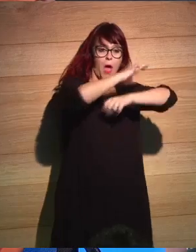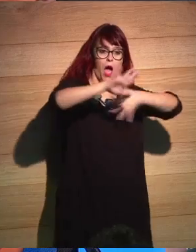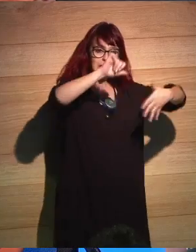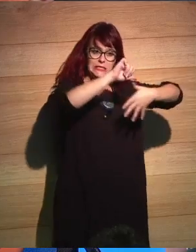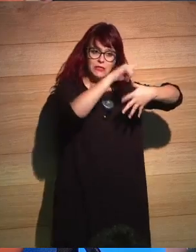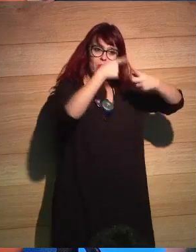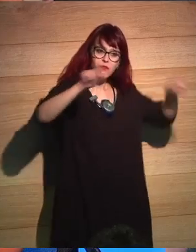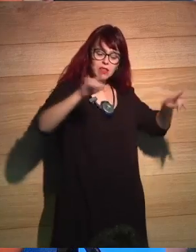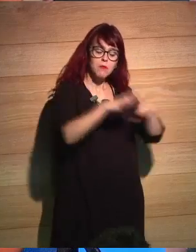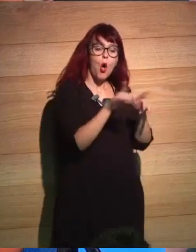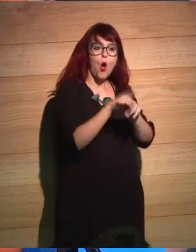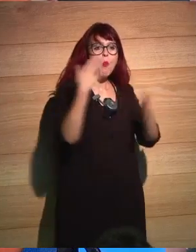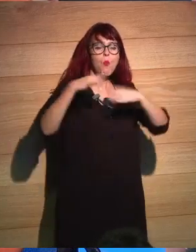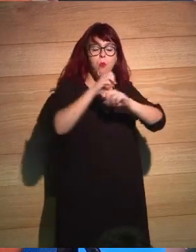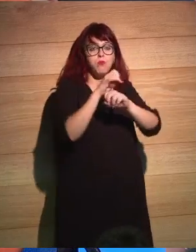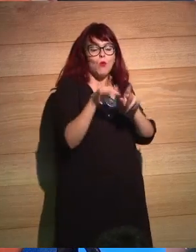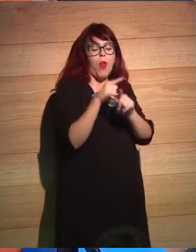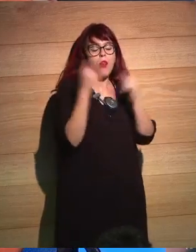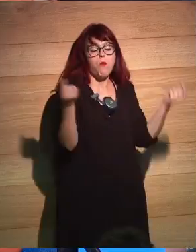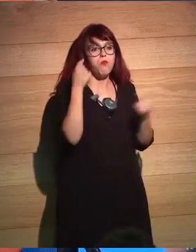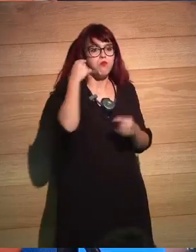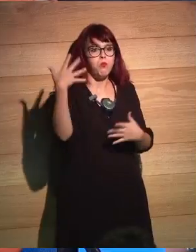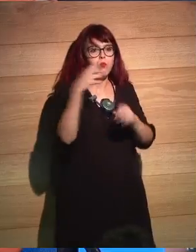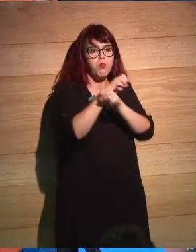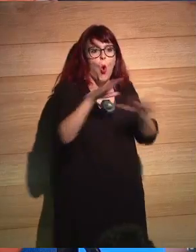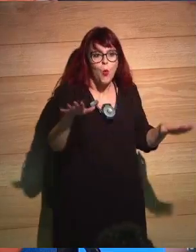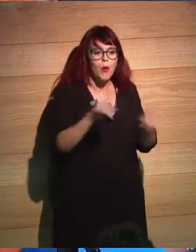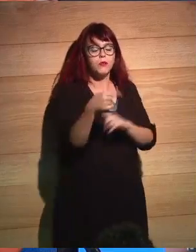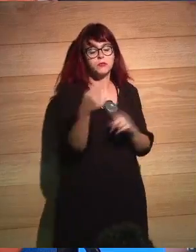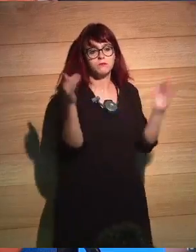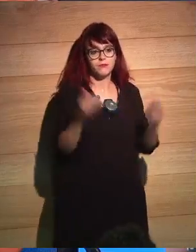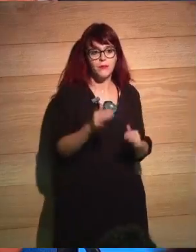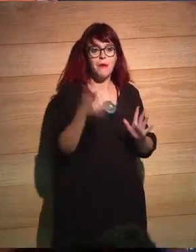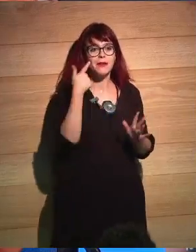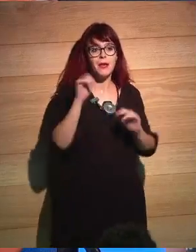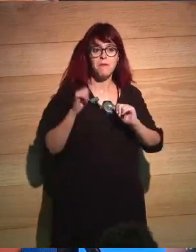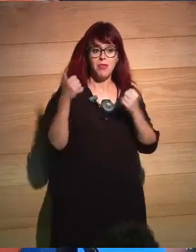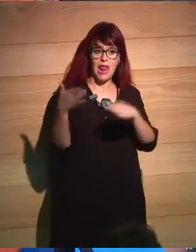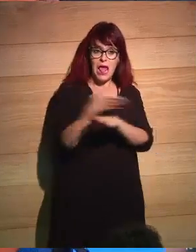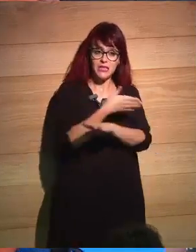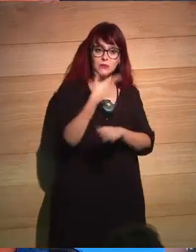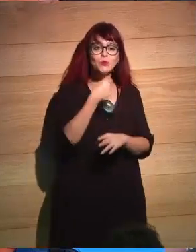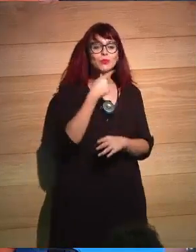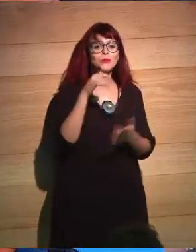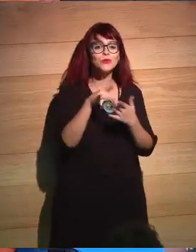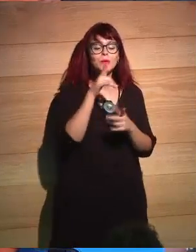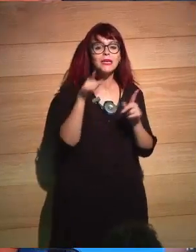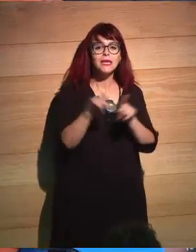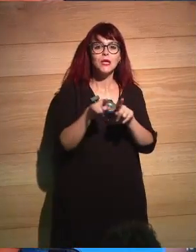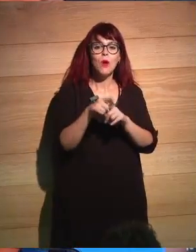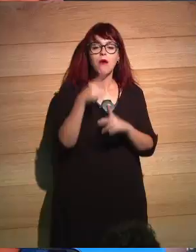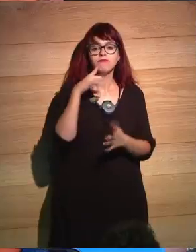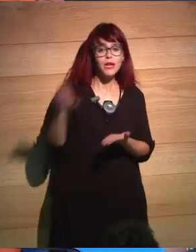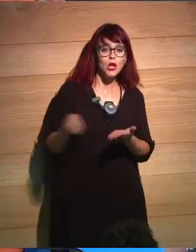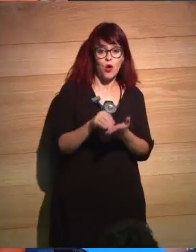Atlantic. We're past the Latin American boom. Well, before I